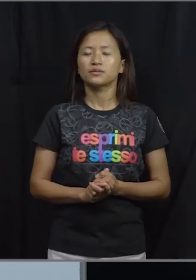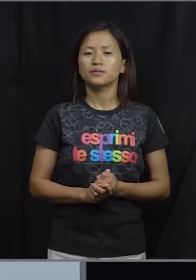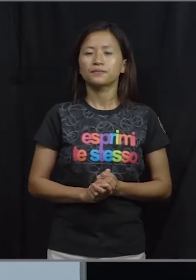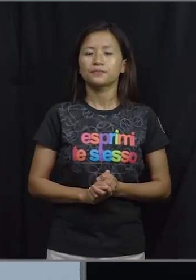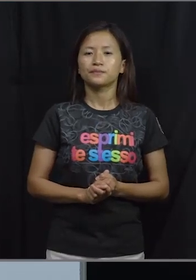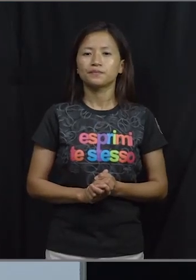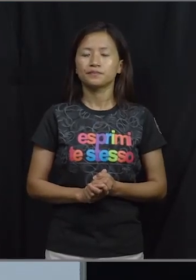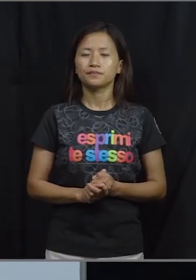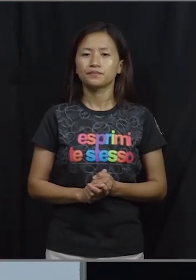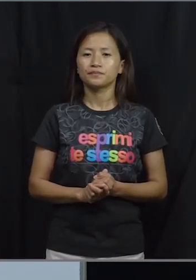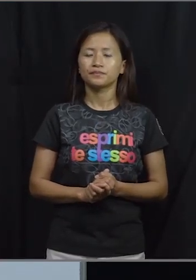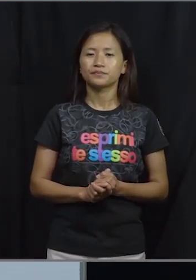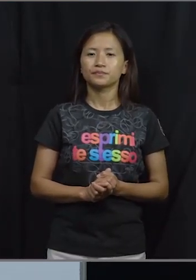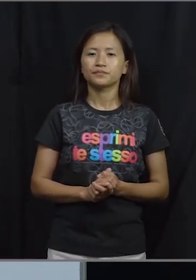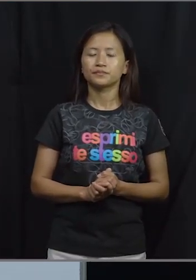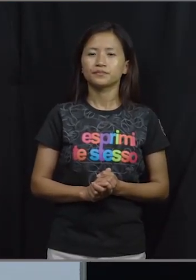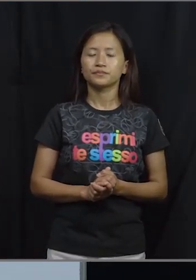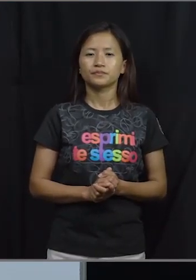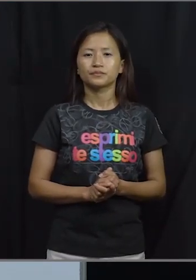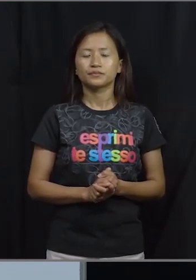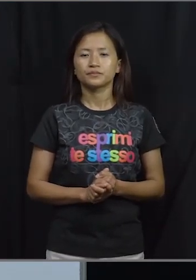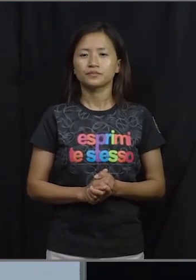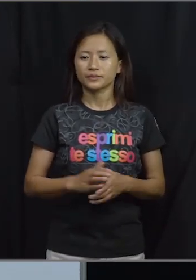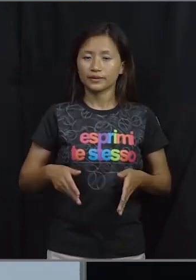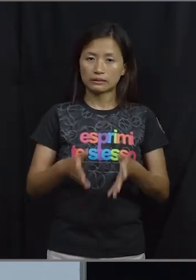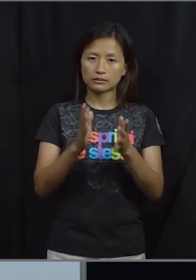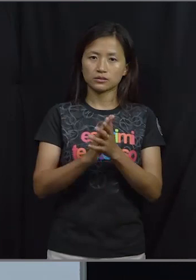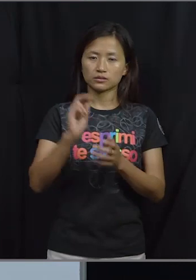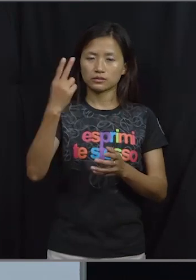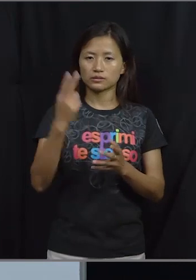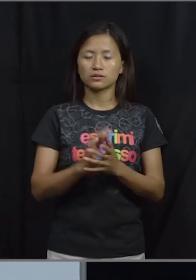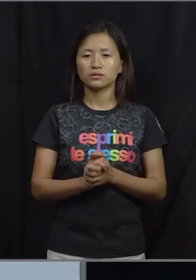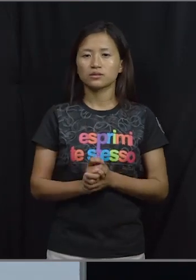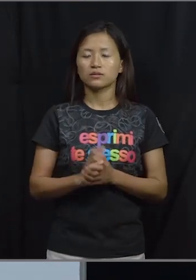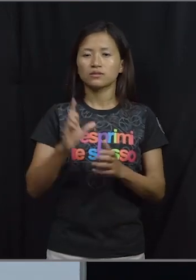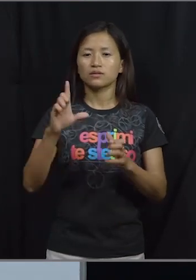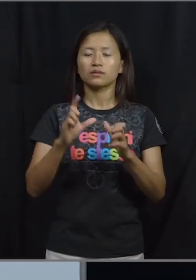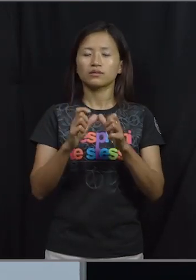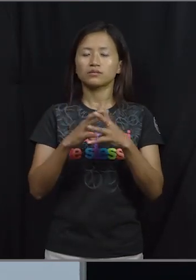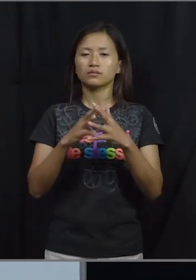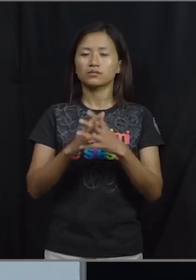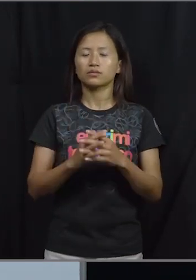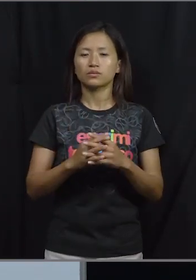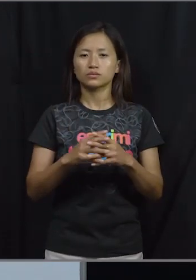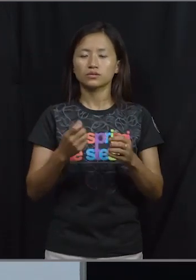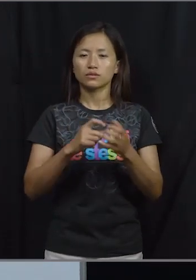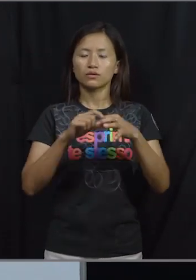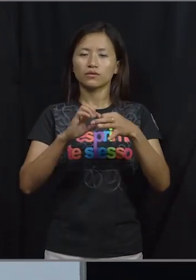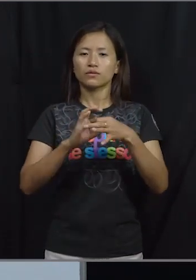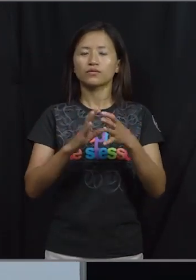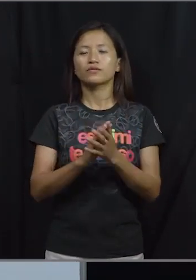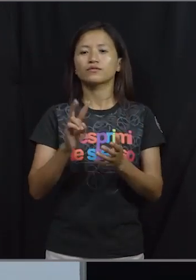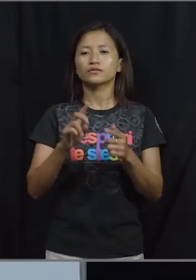likes. Now let us go into the second one, that is laws of variation. So variation